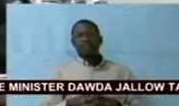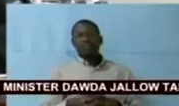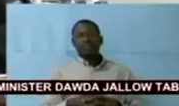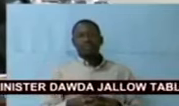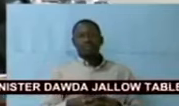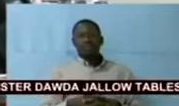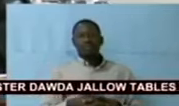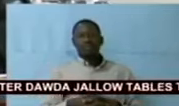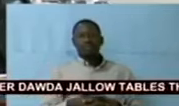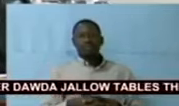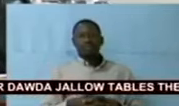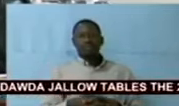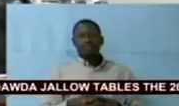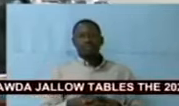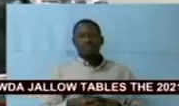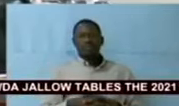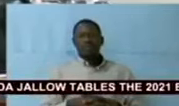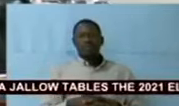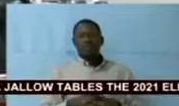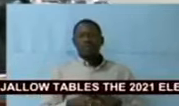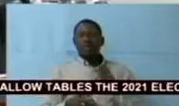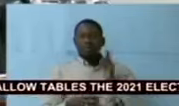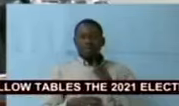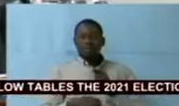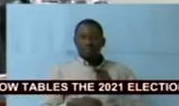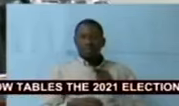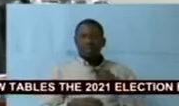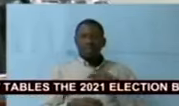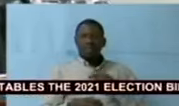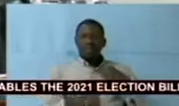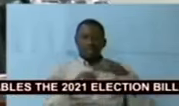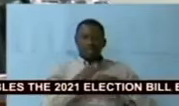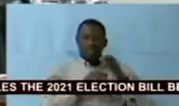But the trial judge,